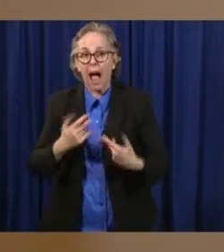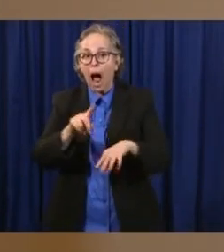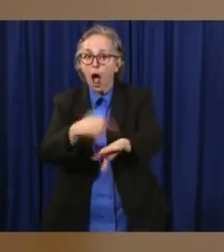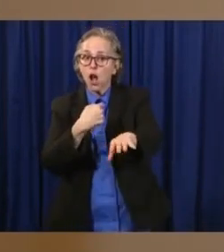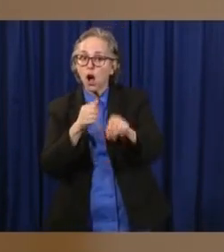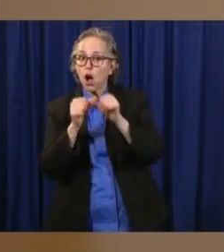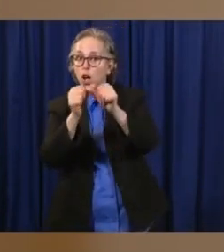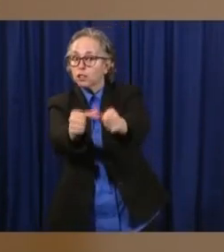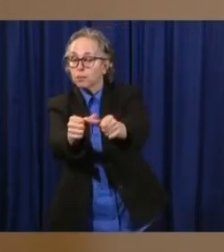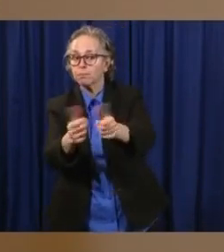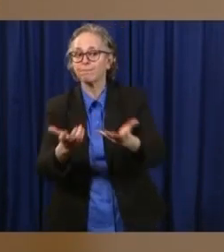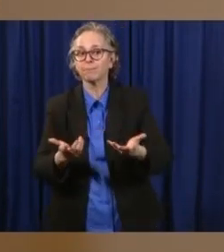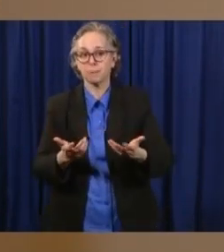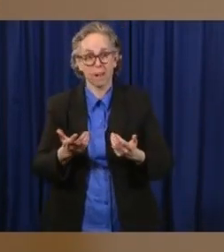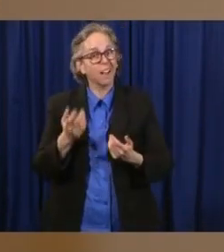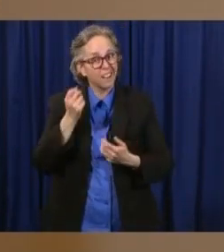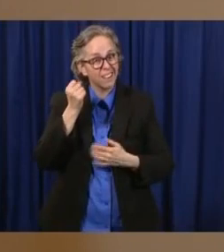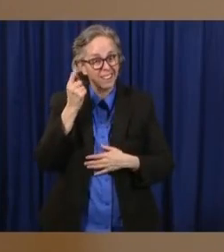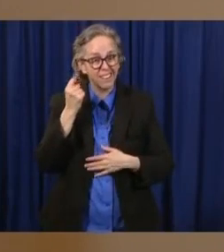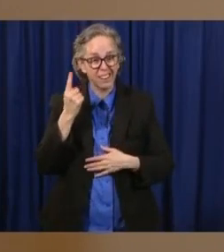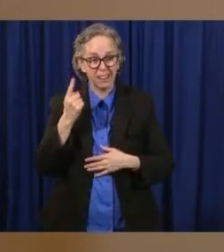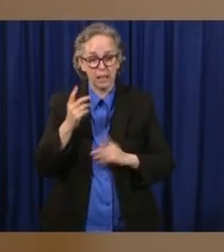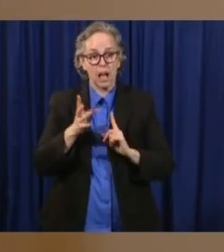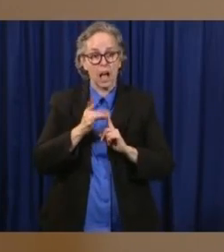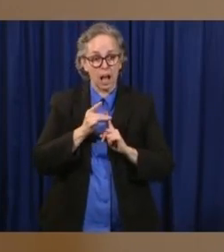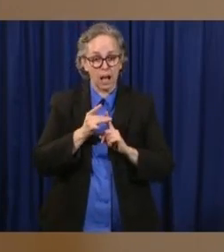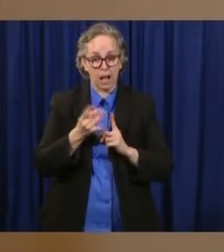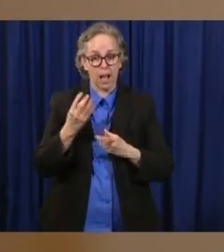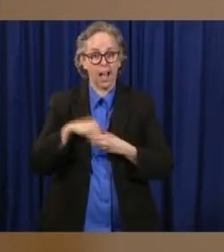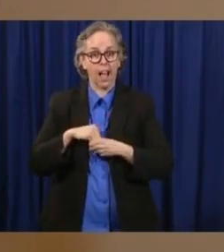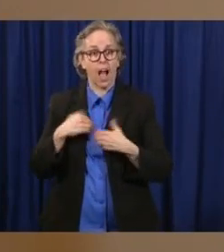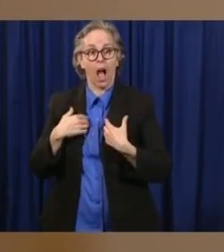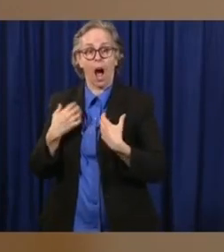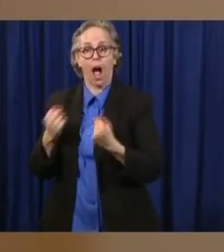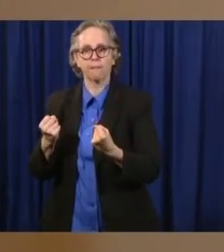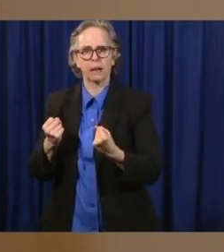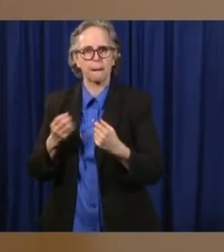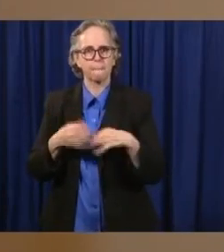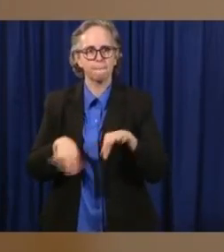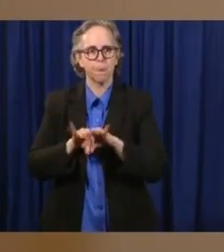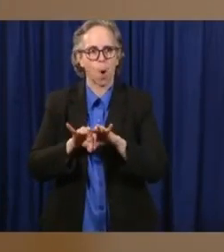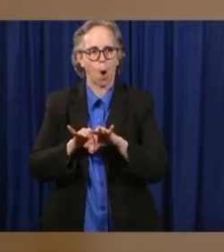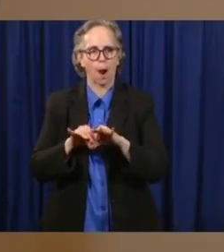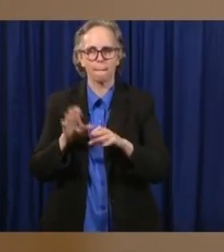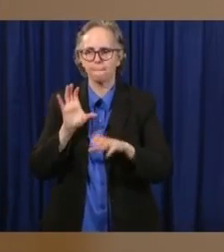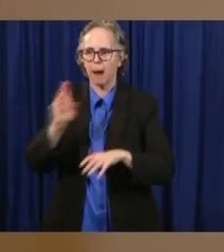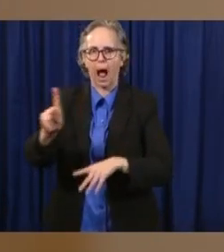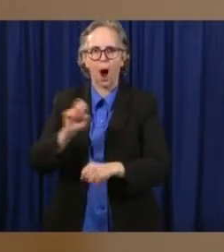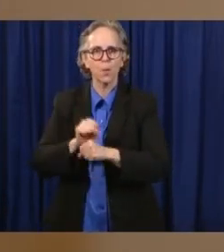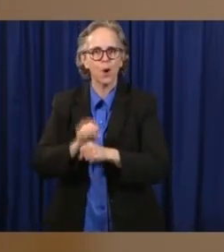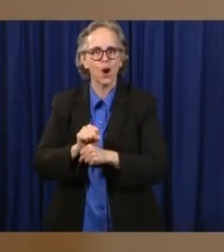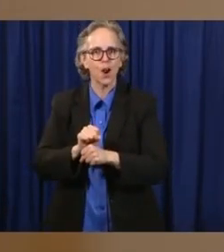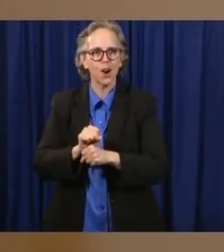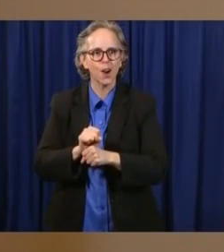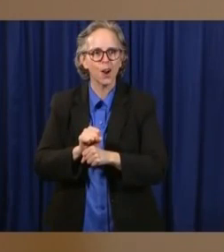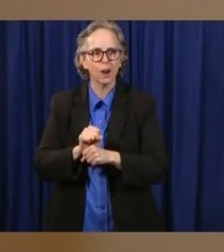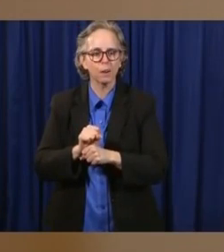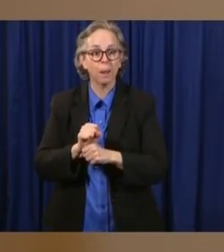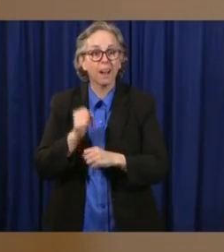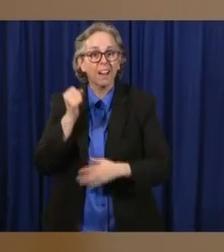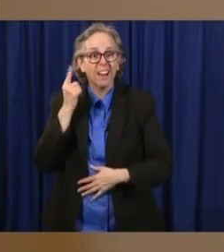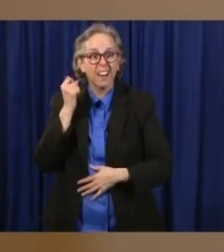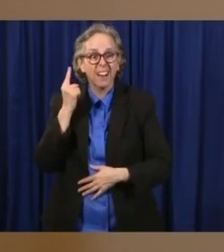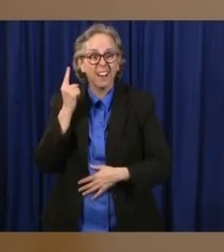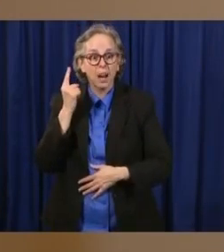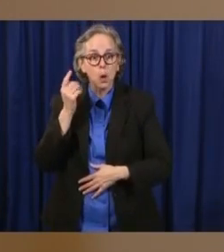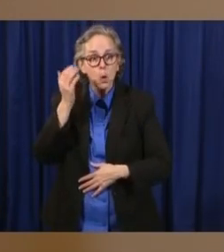but those folks will be very valuable in the reentry back to our work and being able to know who you are, especially when we don't